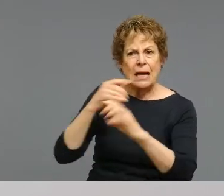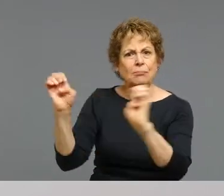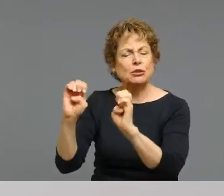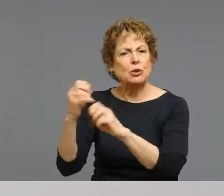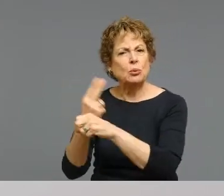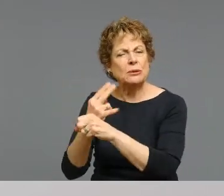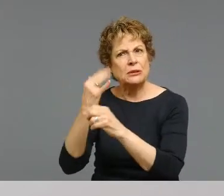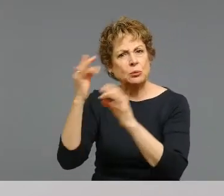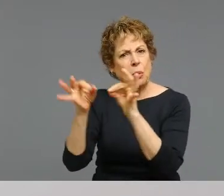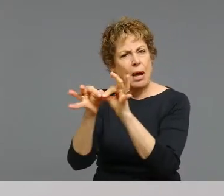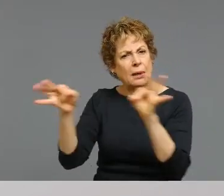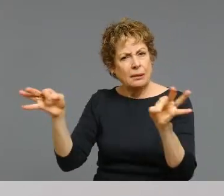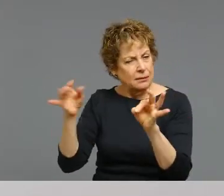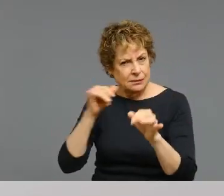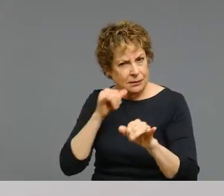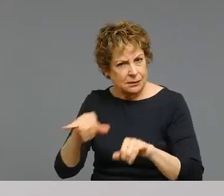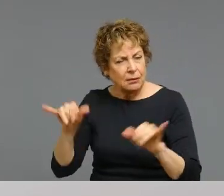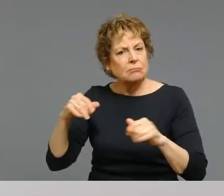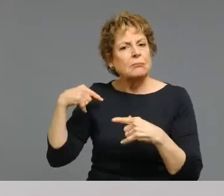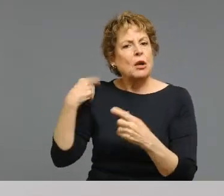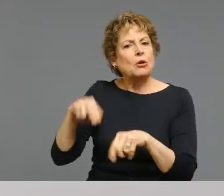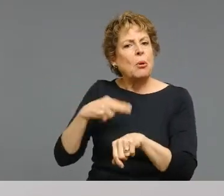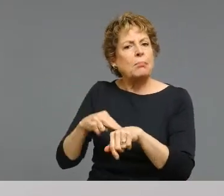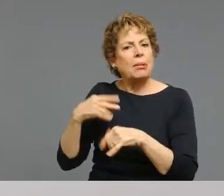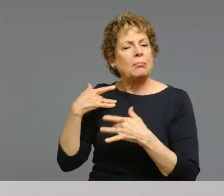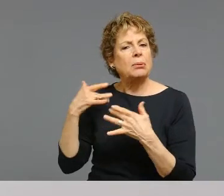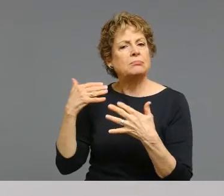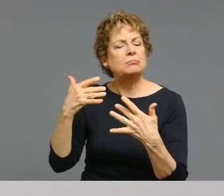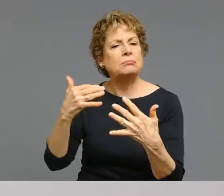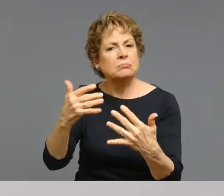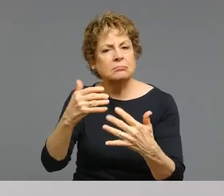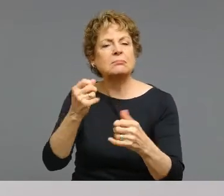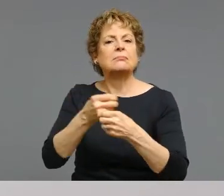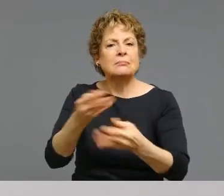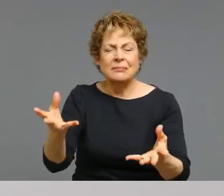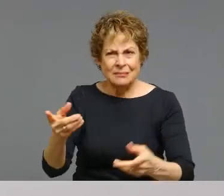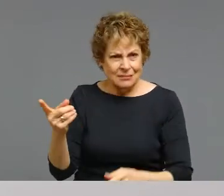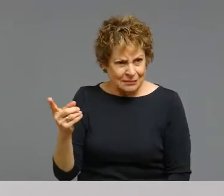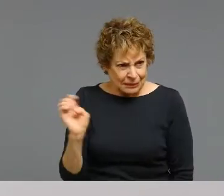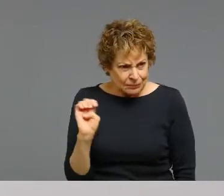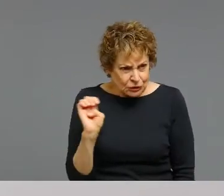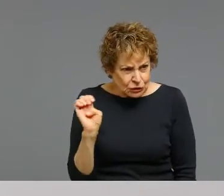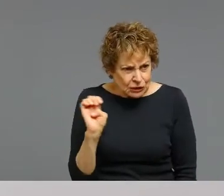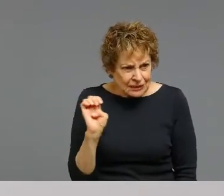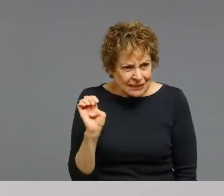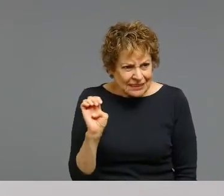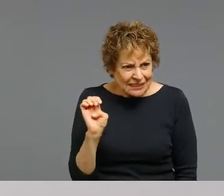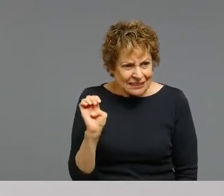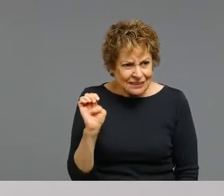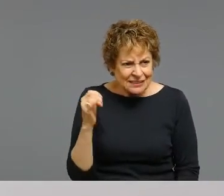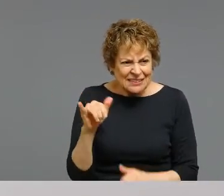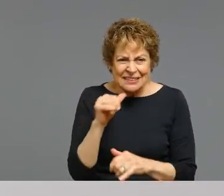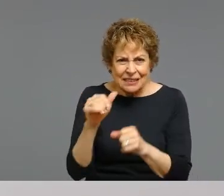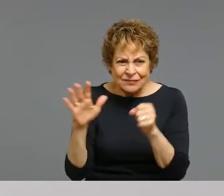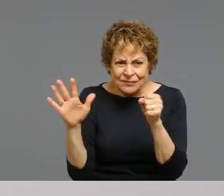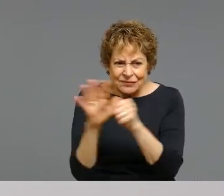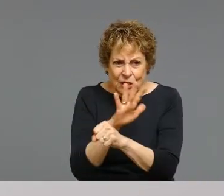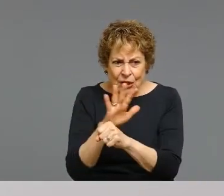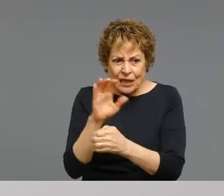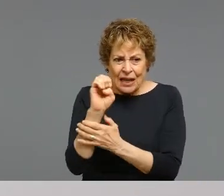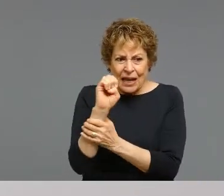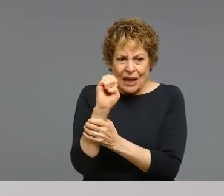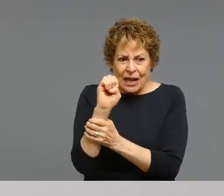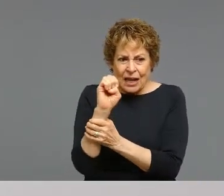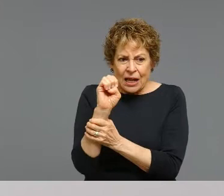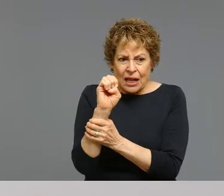say about clinical trials, but EUA is not the same as full FDA approval, no? So EUA is not the same as